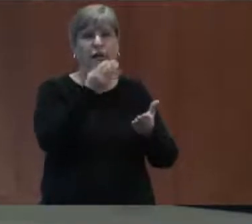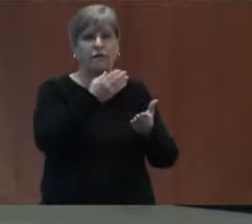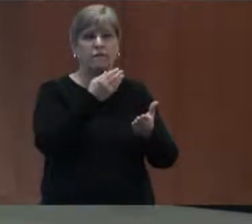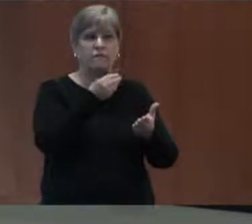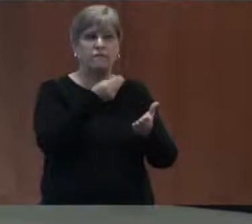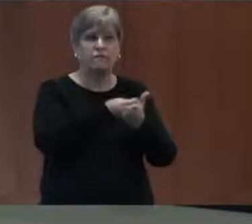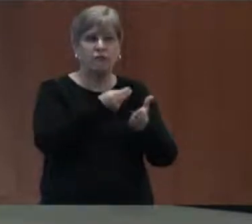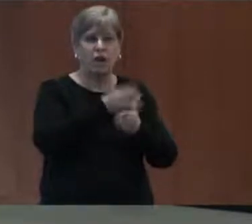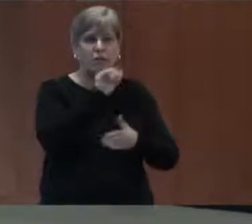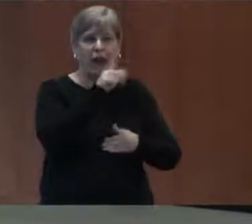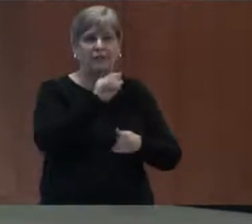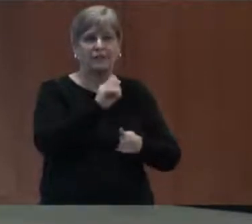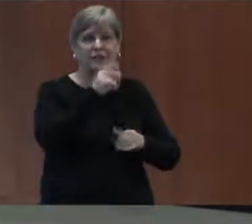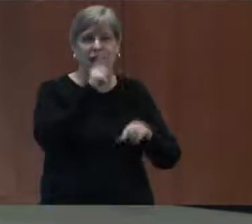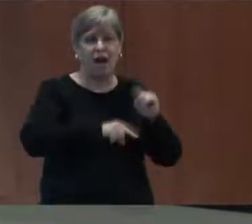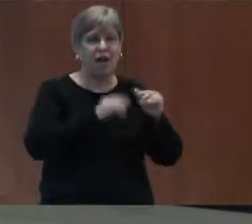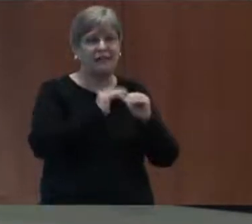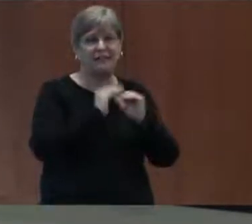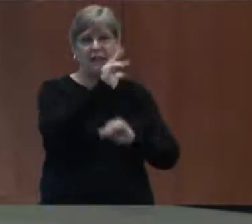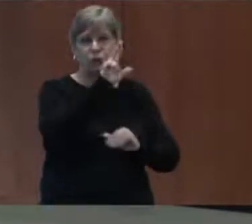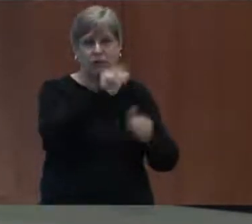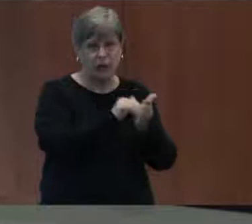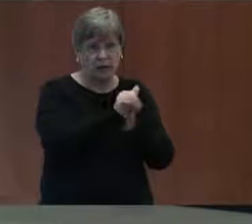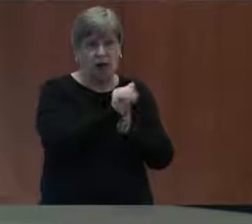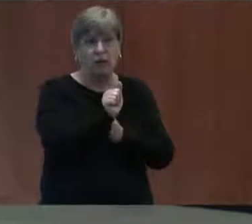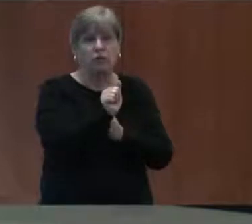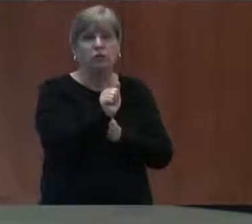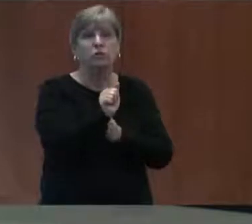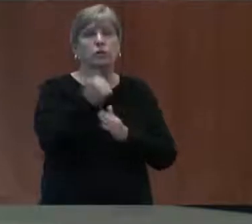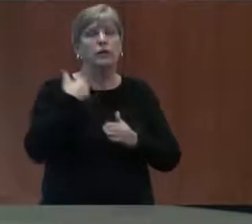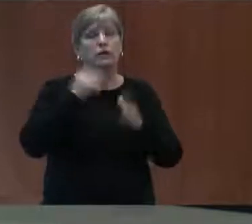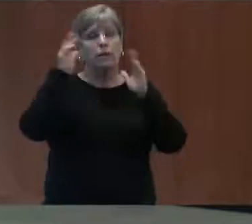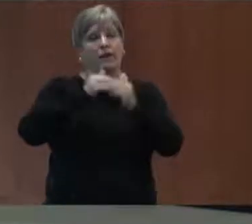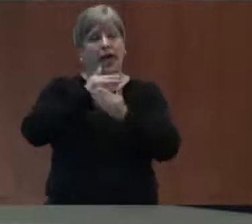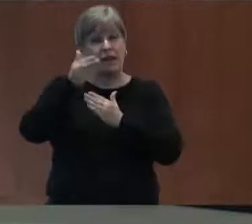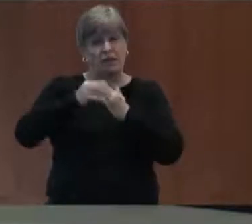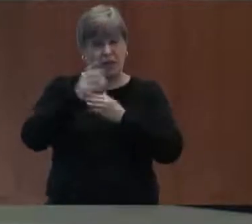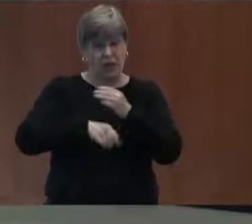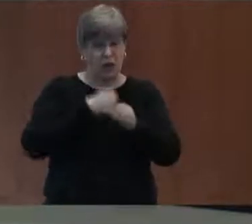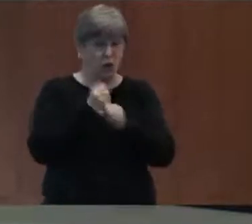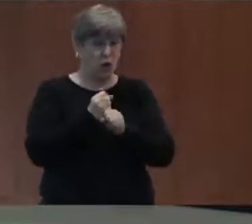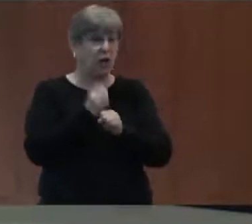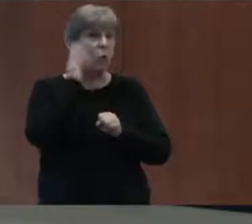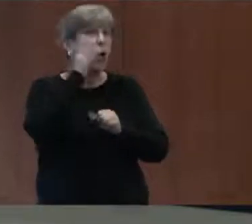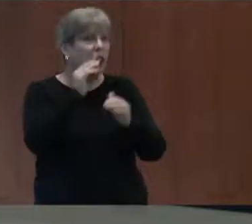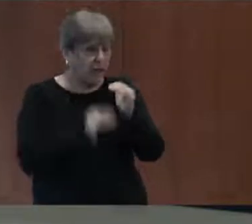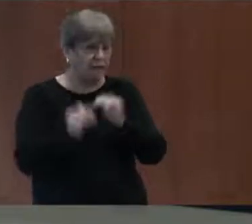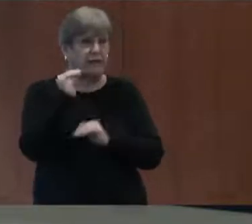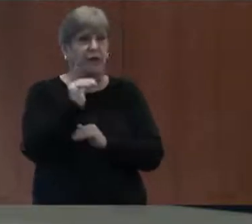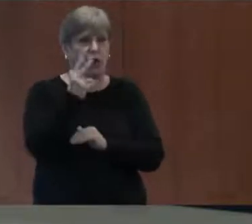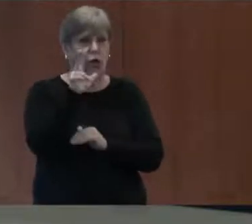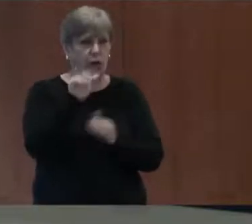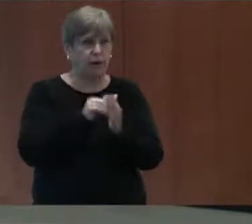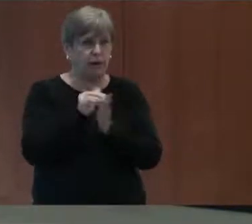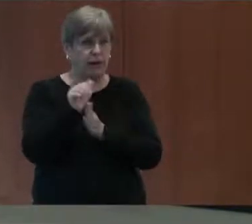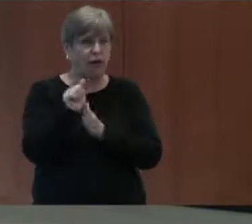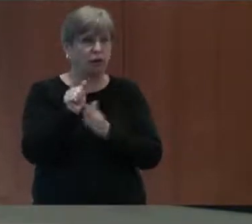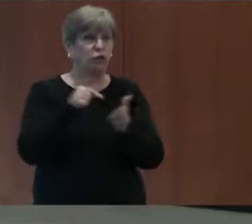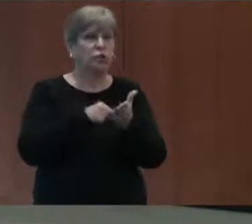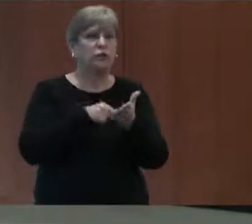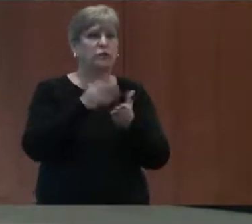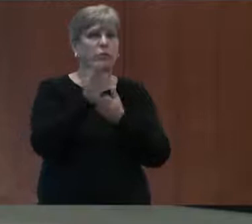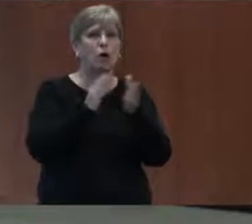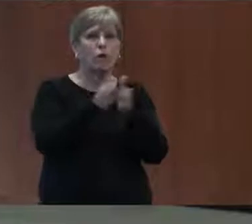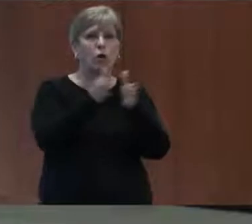cannot exceed $3 million. We do expect at the end of this year the fund balance will exceed $3 million. So this is a part of an